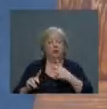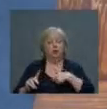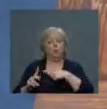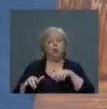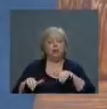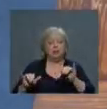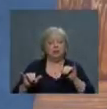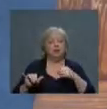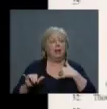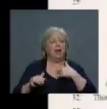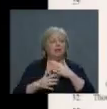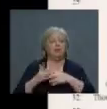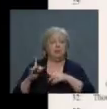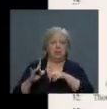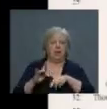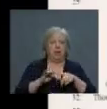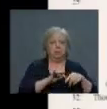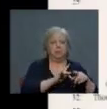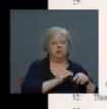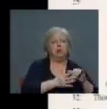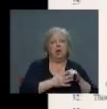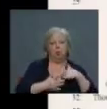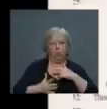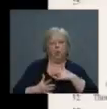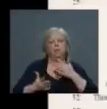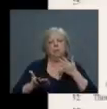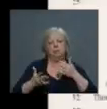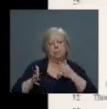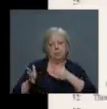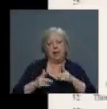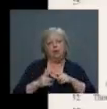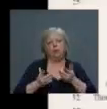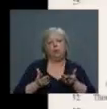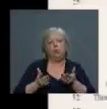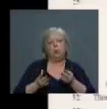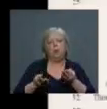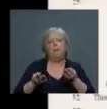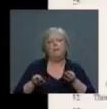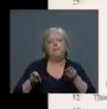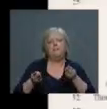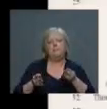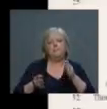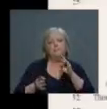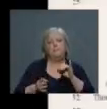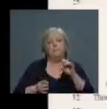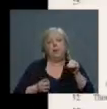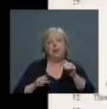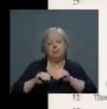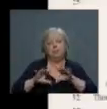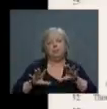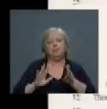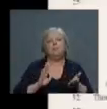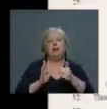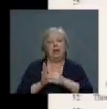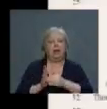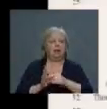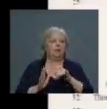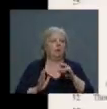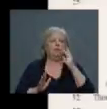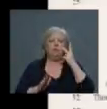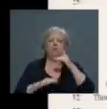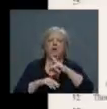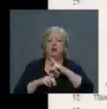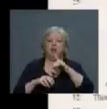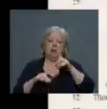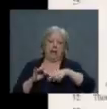have some gaps that we do plan to rebid for. So if you see gaps, that's more than likely what